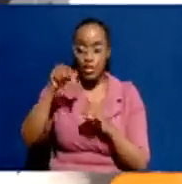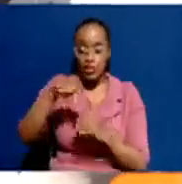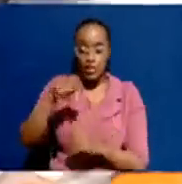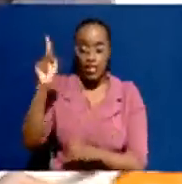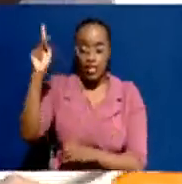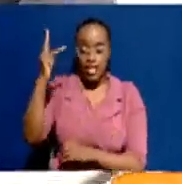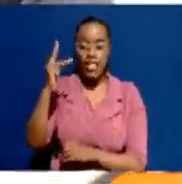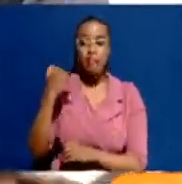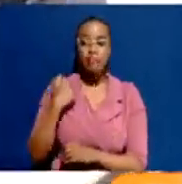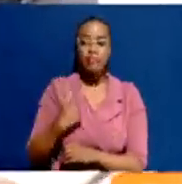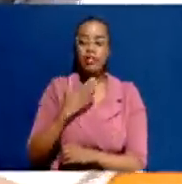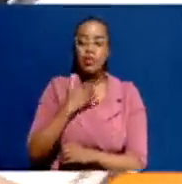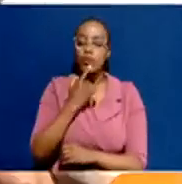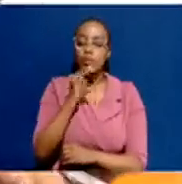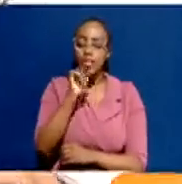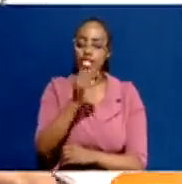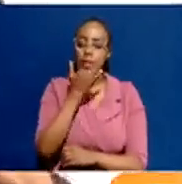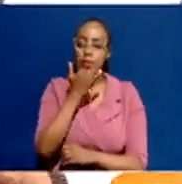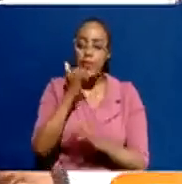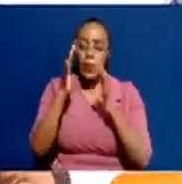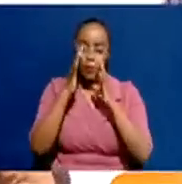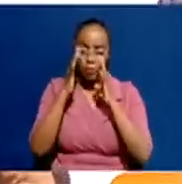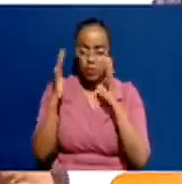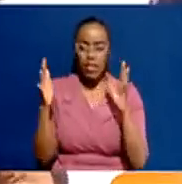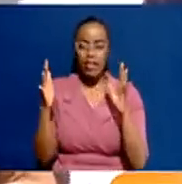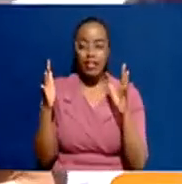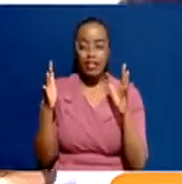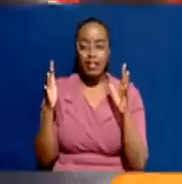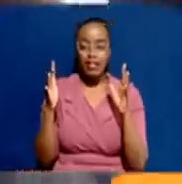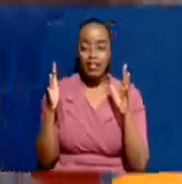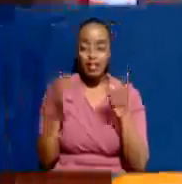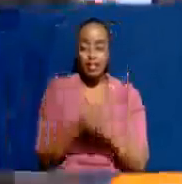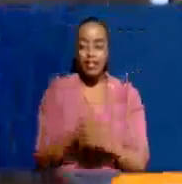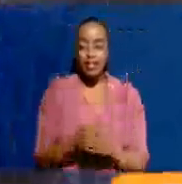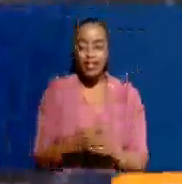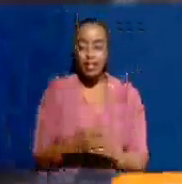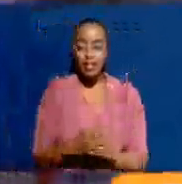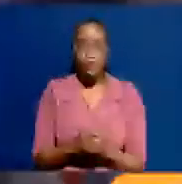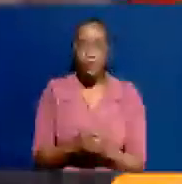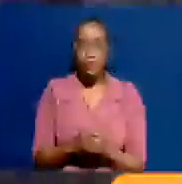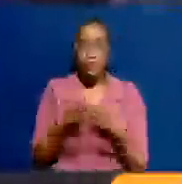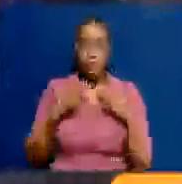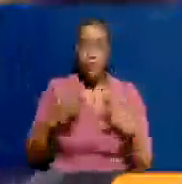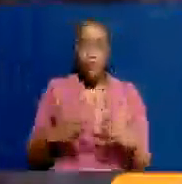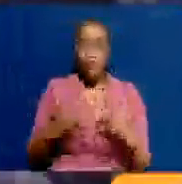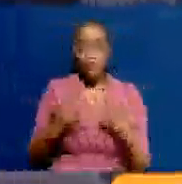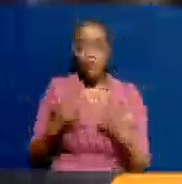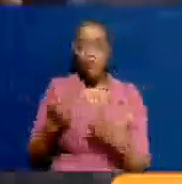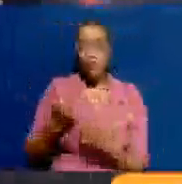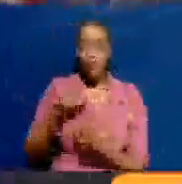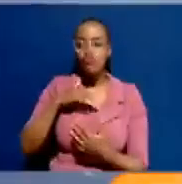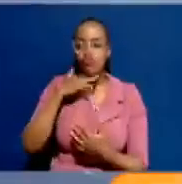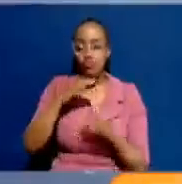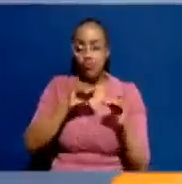today. I want to condemn this in the strongest terms. The body of the deceased was moved